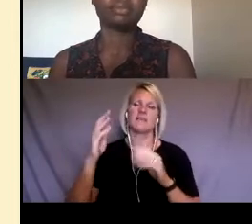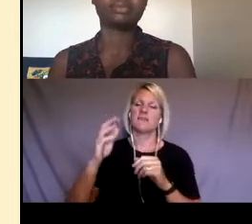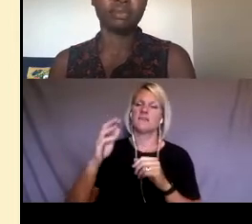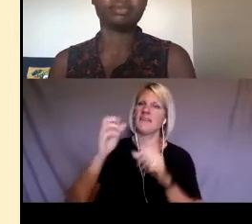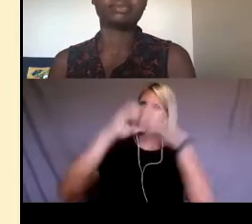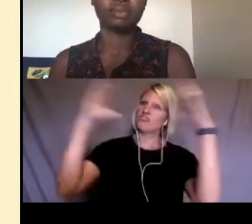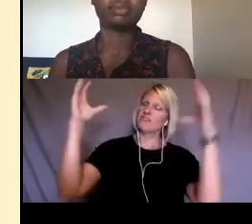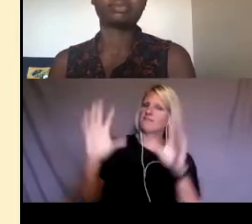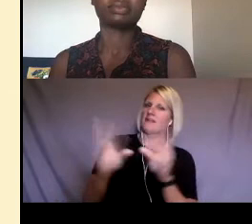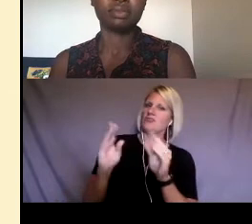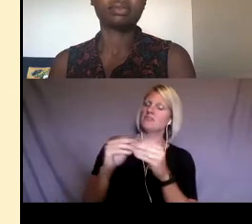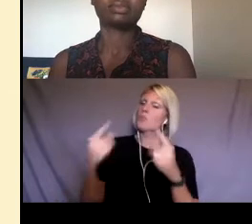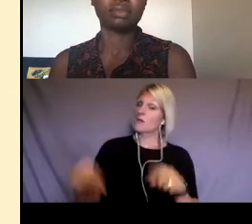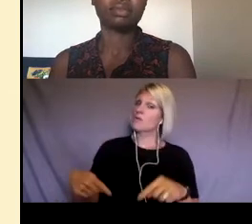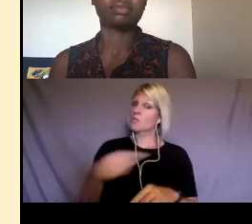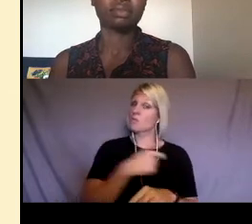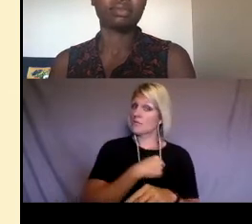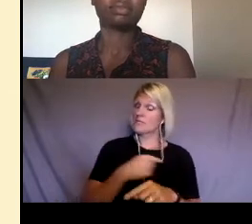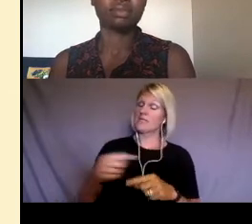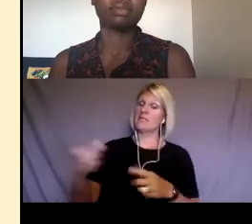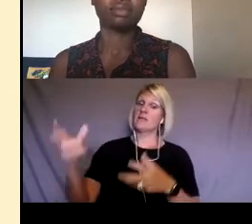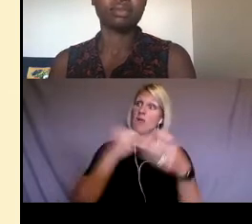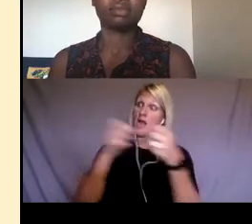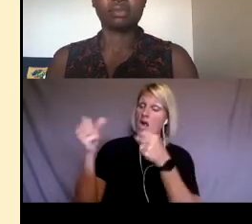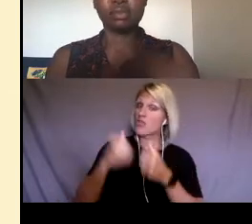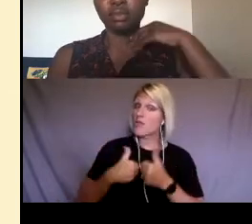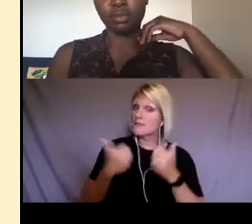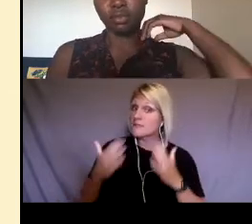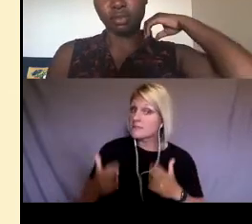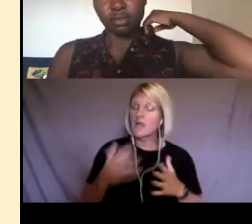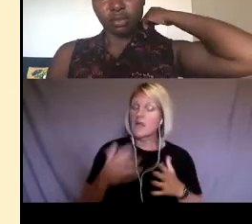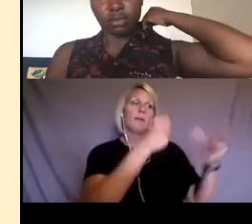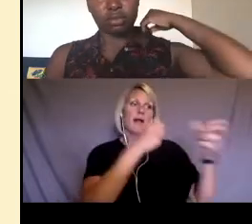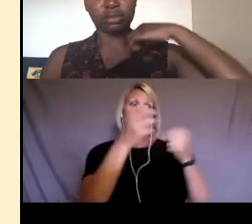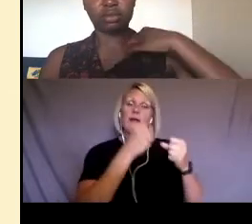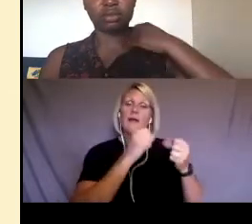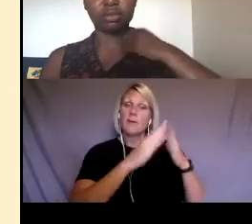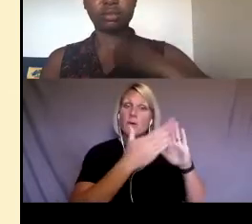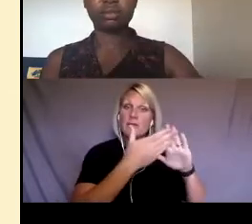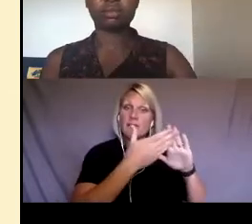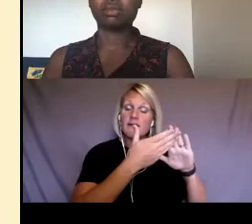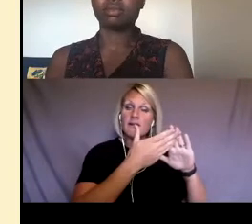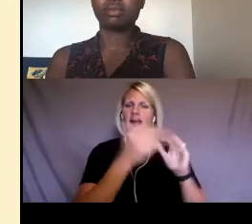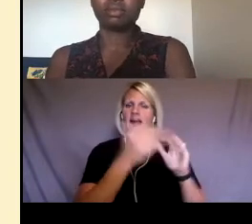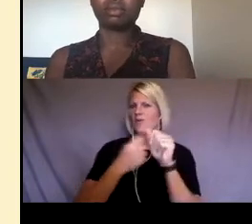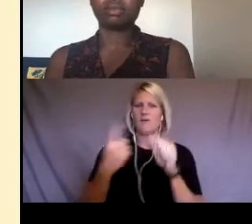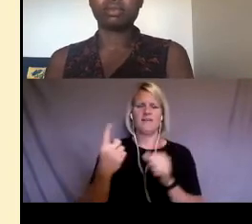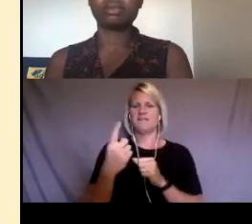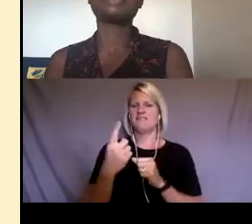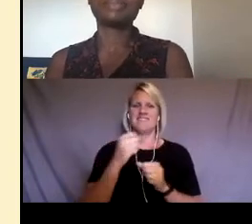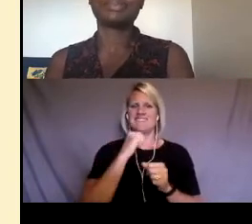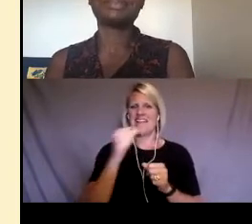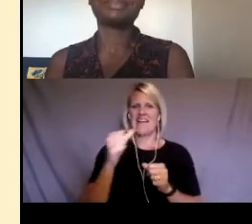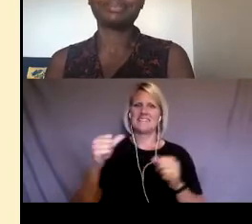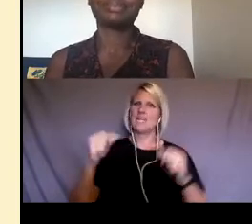when we bring out the residents, we bring out the community. Everybody isn't a higher level